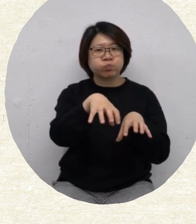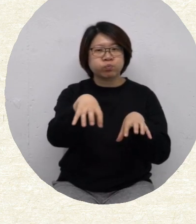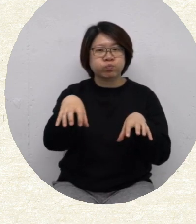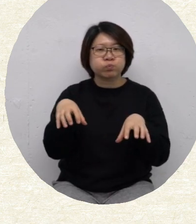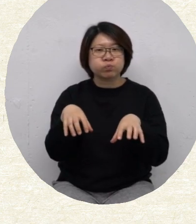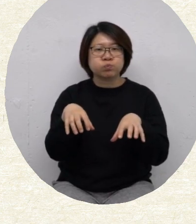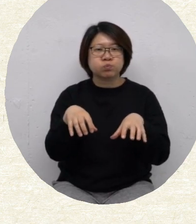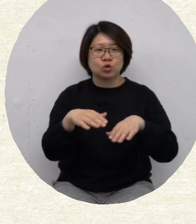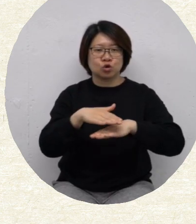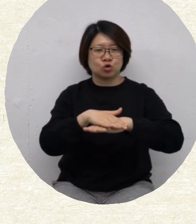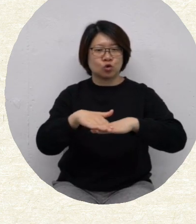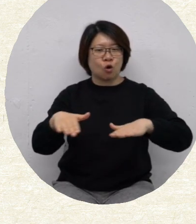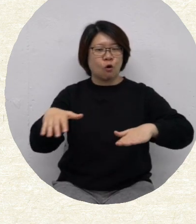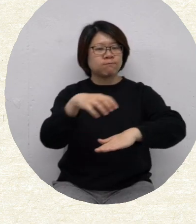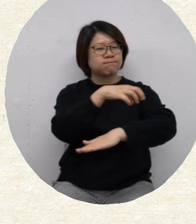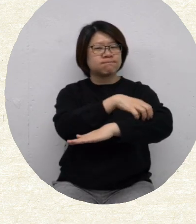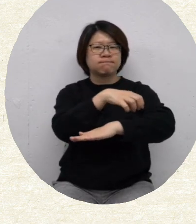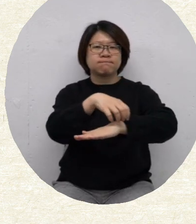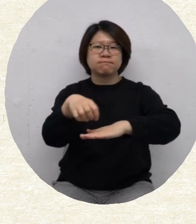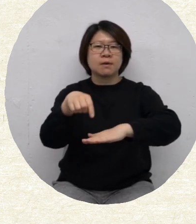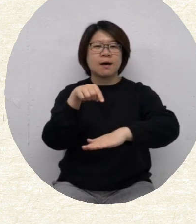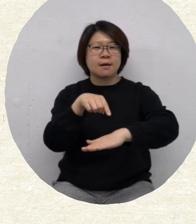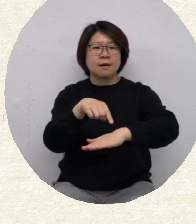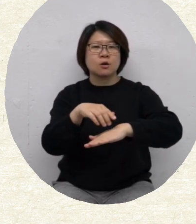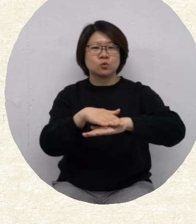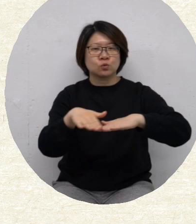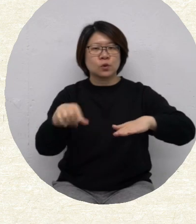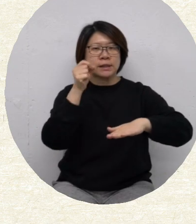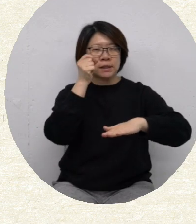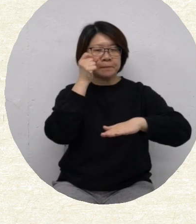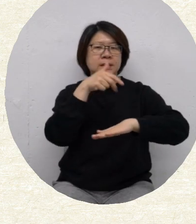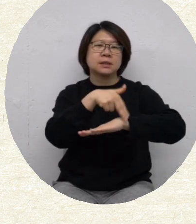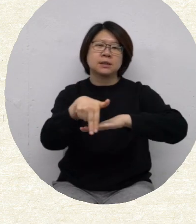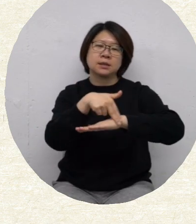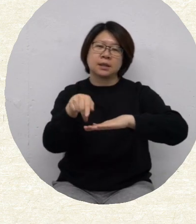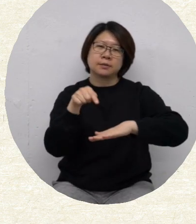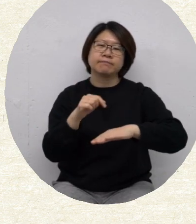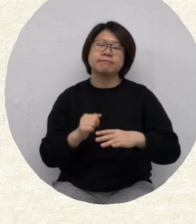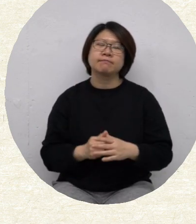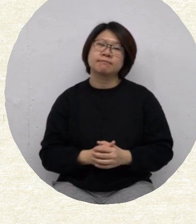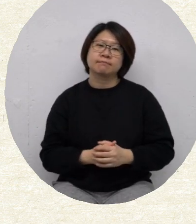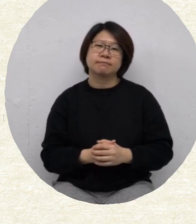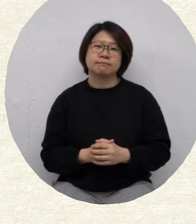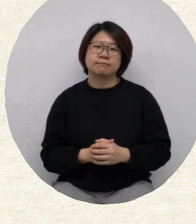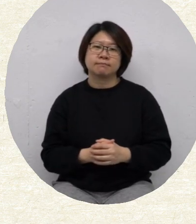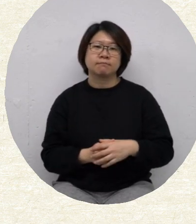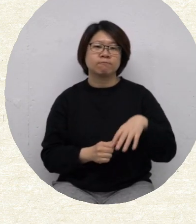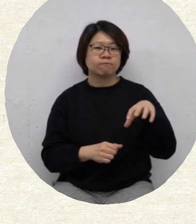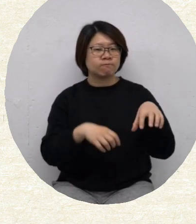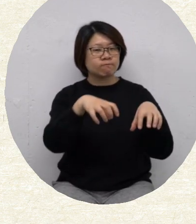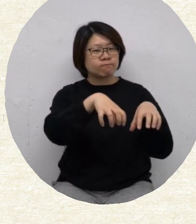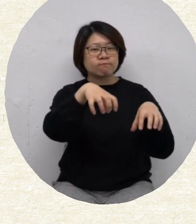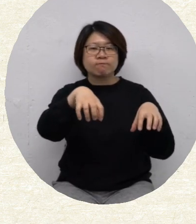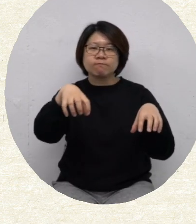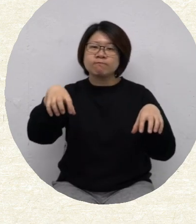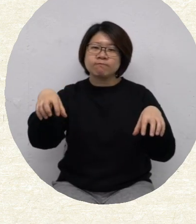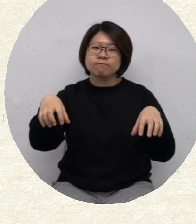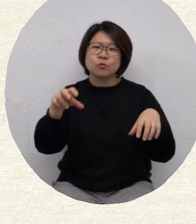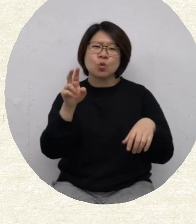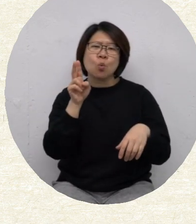materials brings about a shift in the sense of time, place, and purpose.